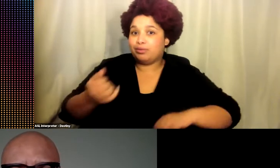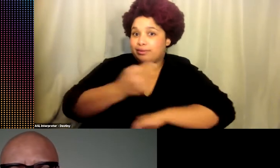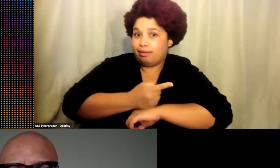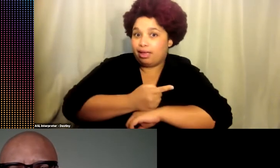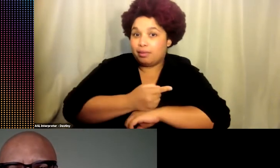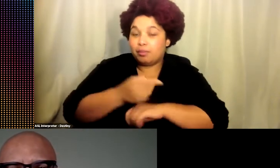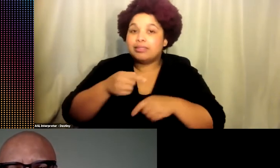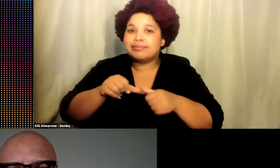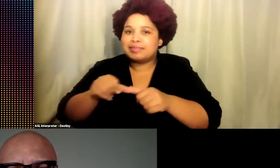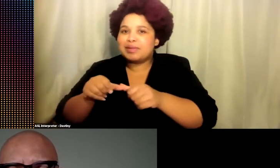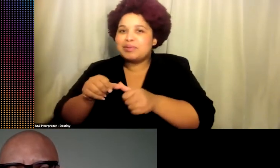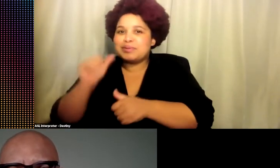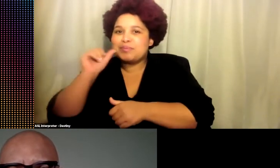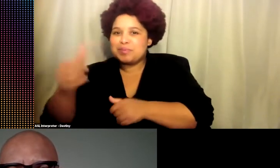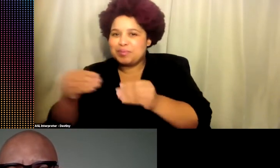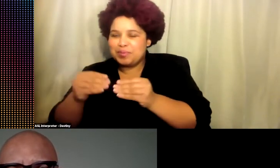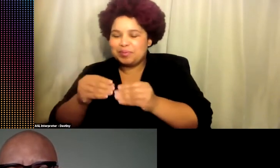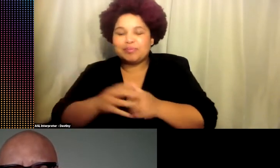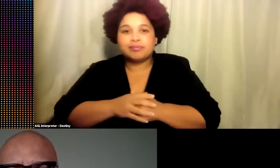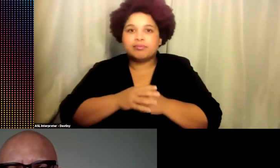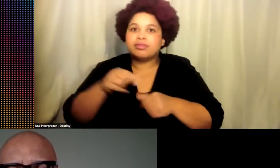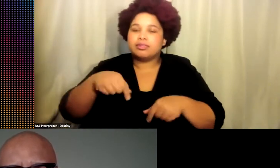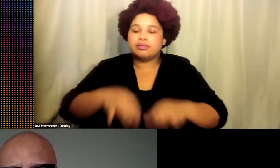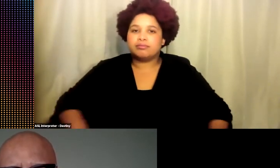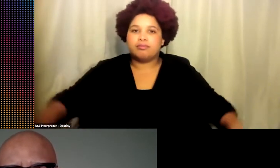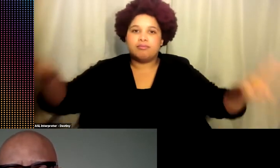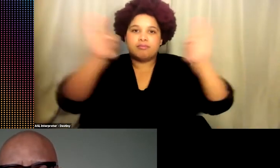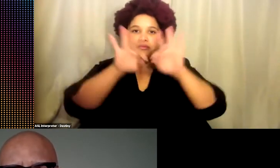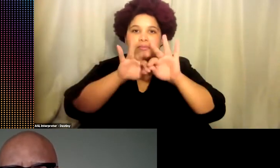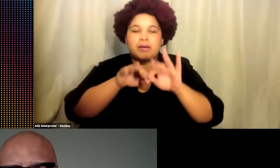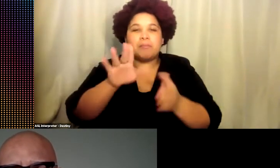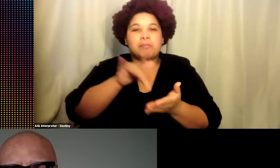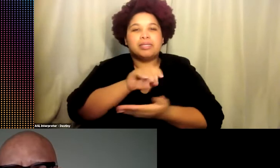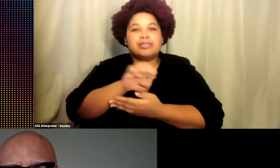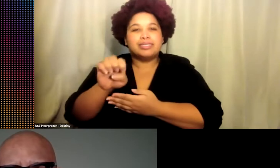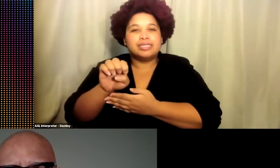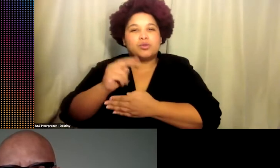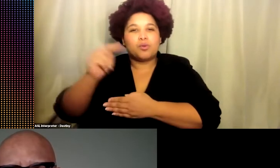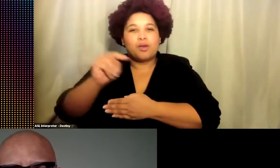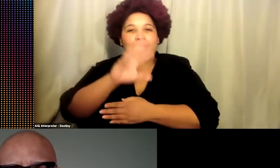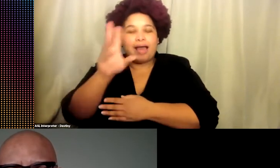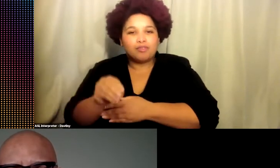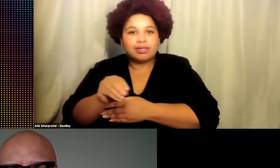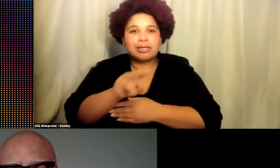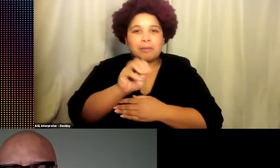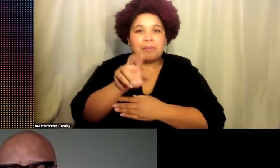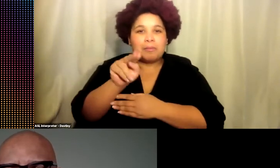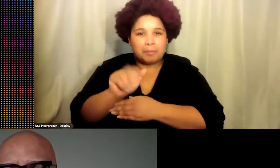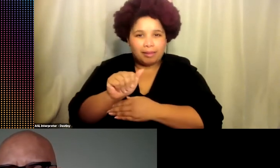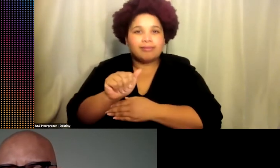for the week, but it is a very important one. Middle Eastern North African performers, Hollywood's journey to